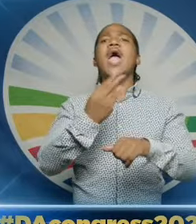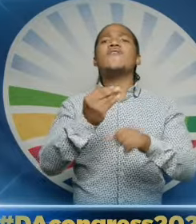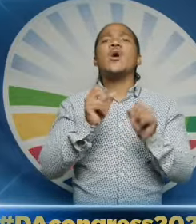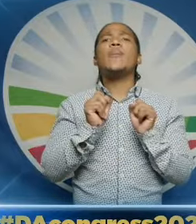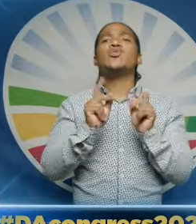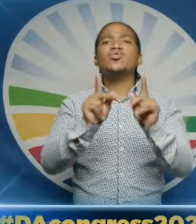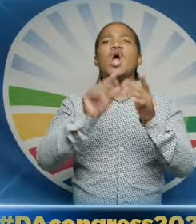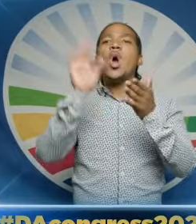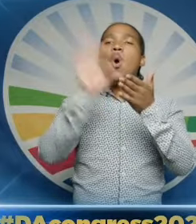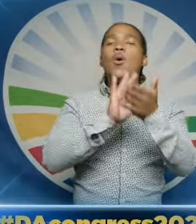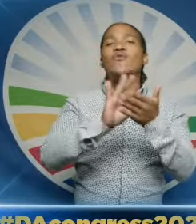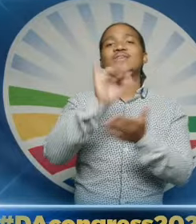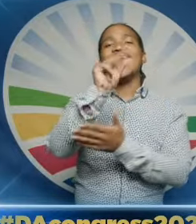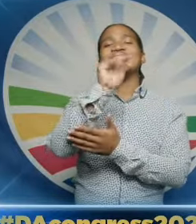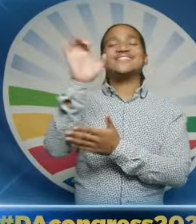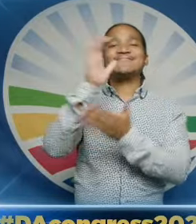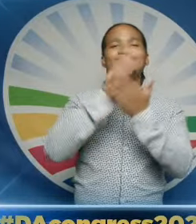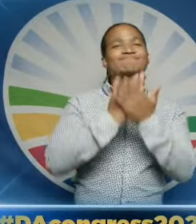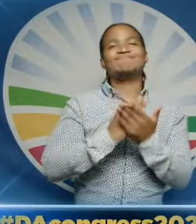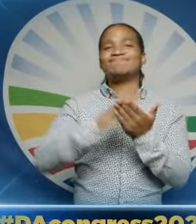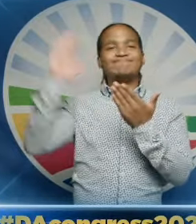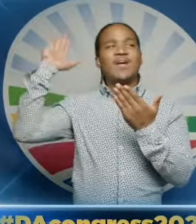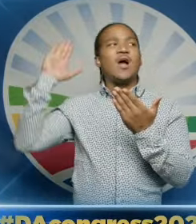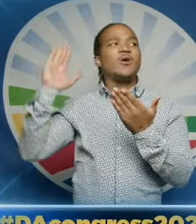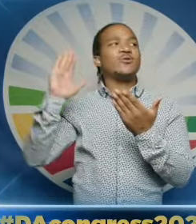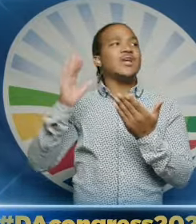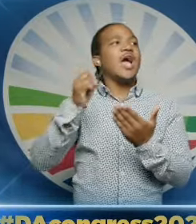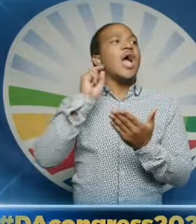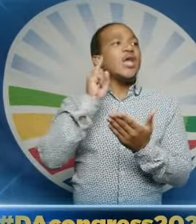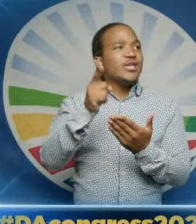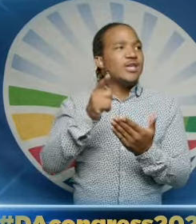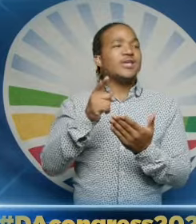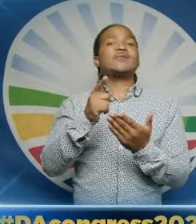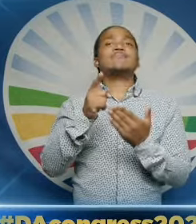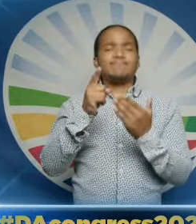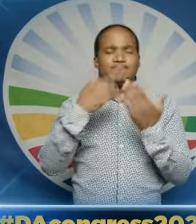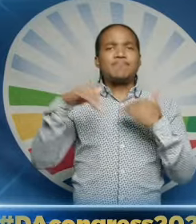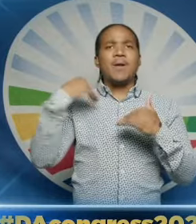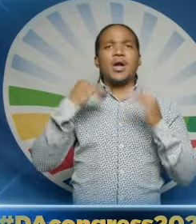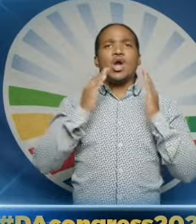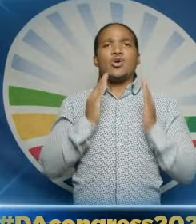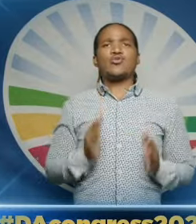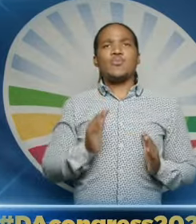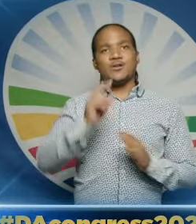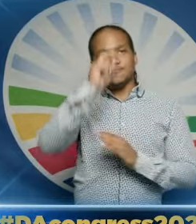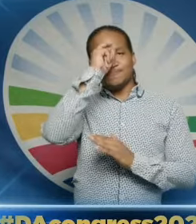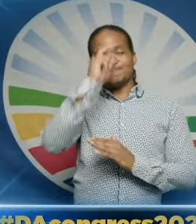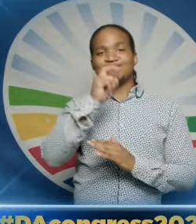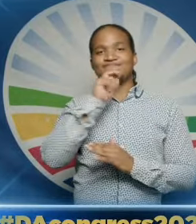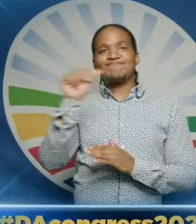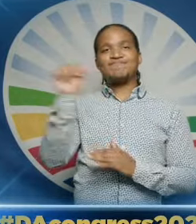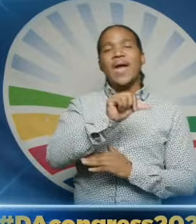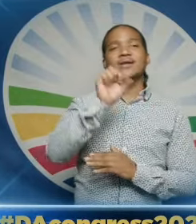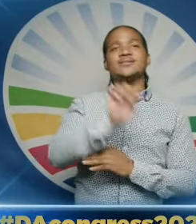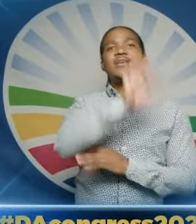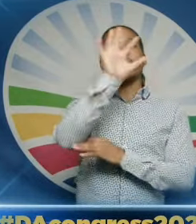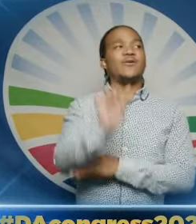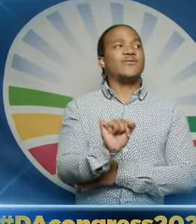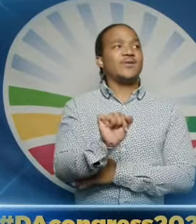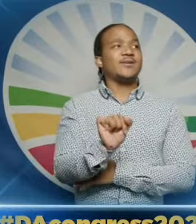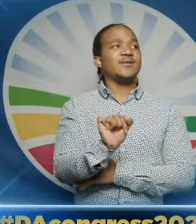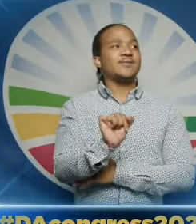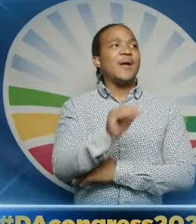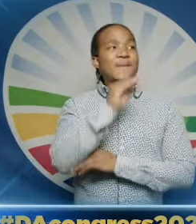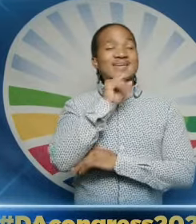to vote the ANC out and actually take power and give human dignity back to South Africans. And